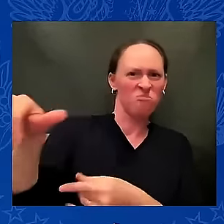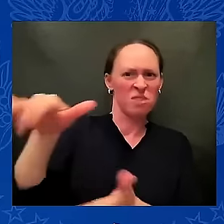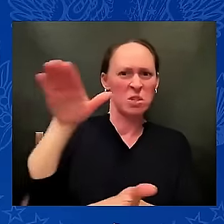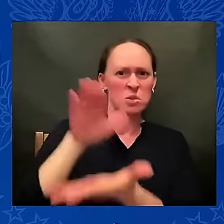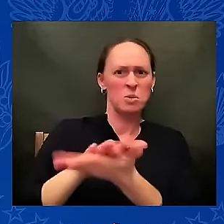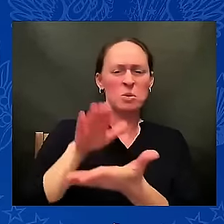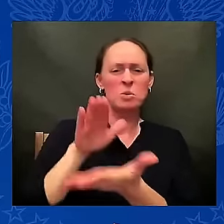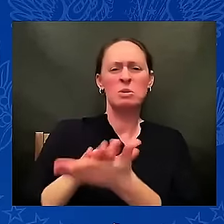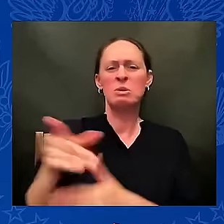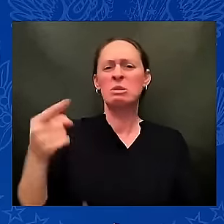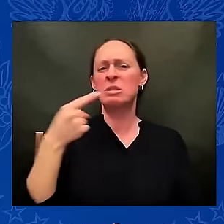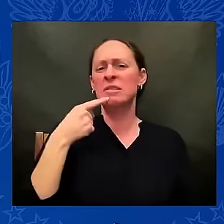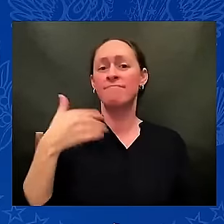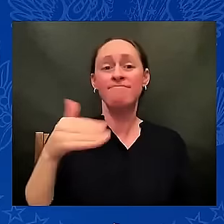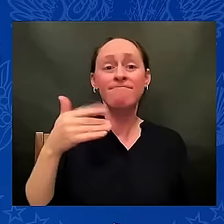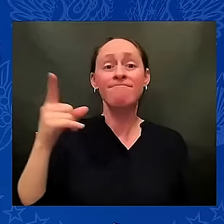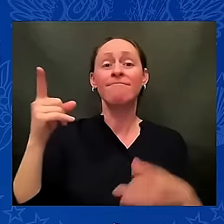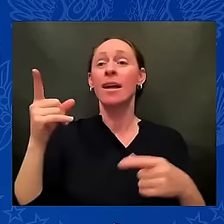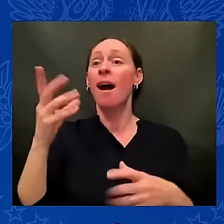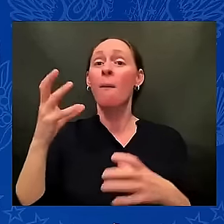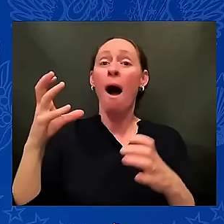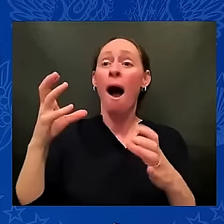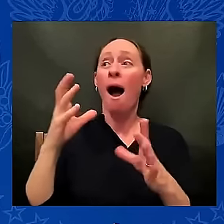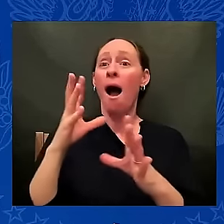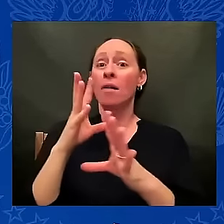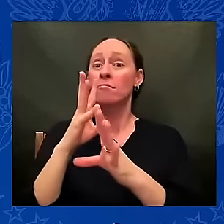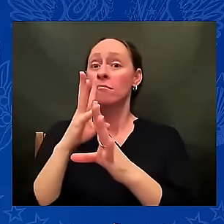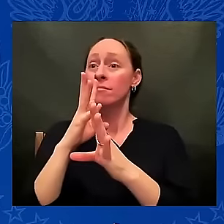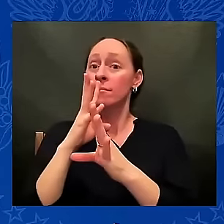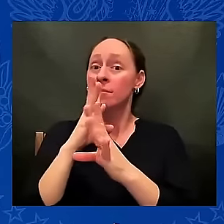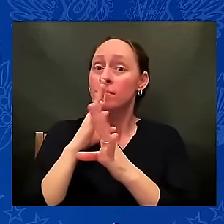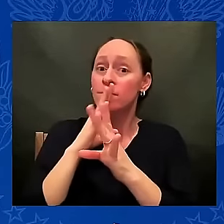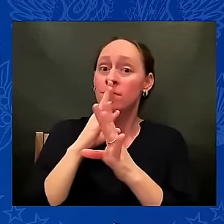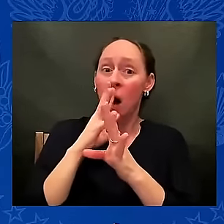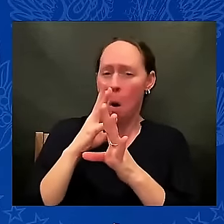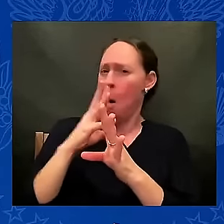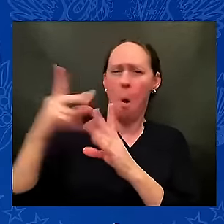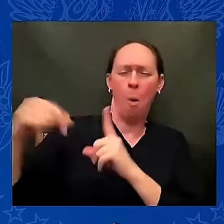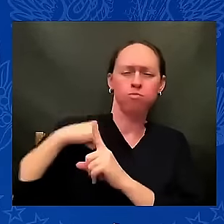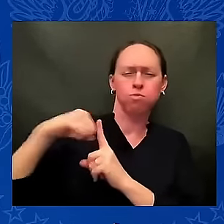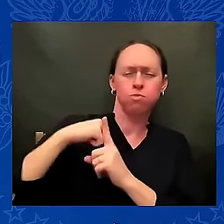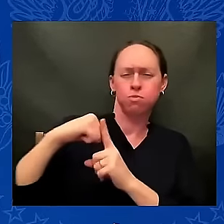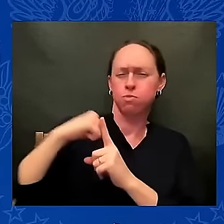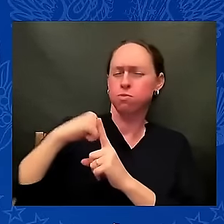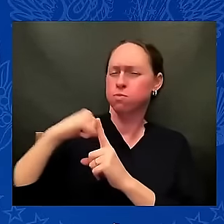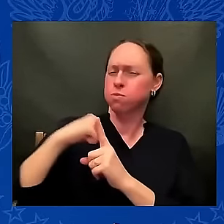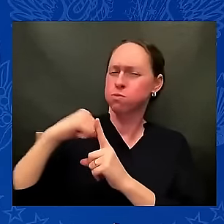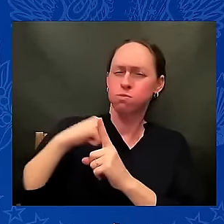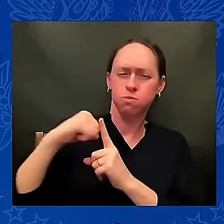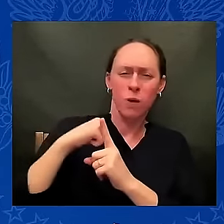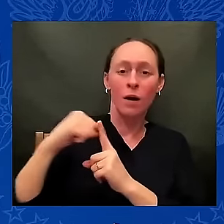language, I would get hit. I lost my tongue. They beat me every day.